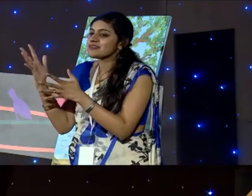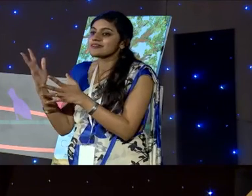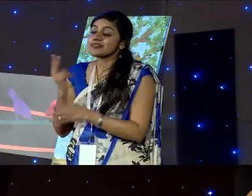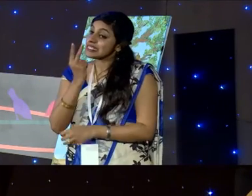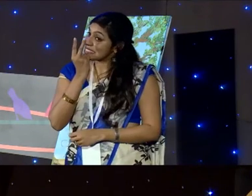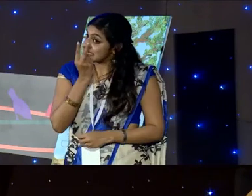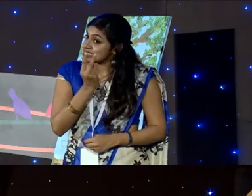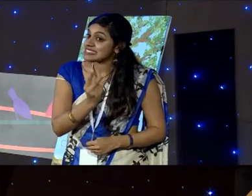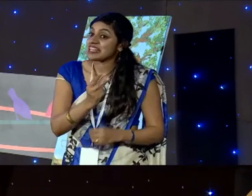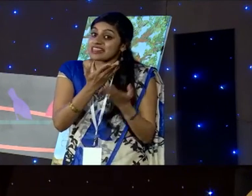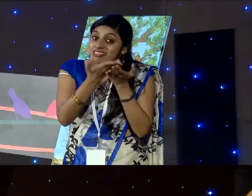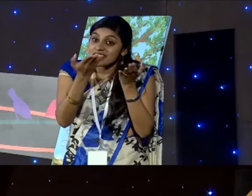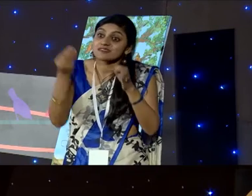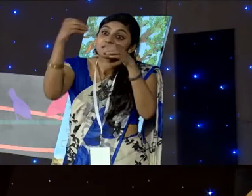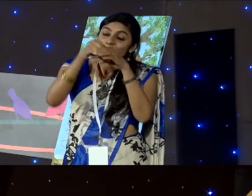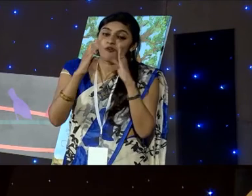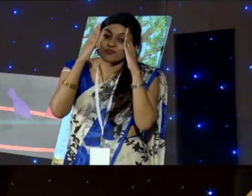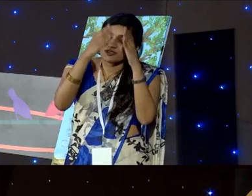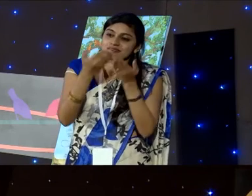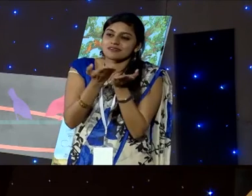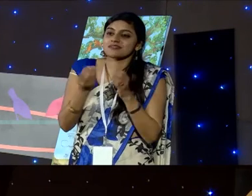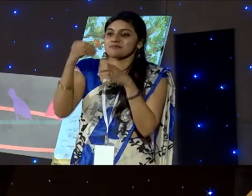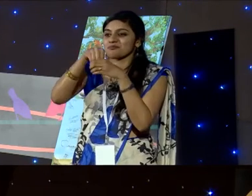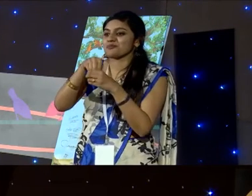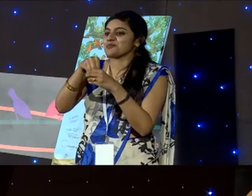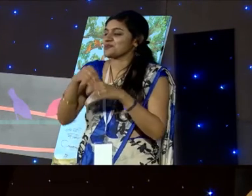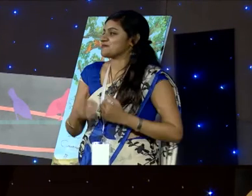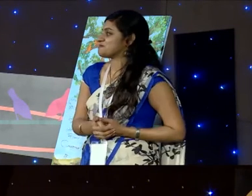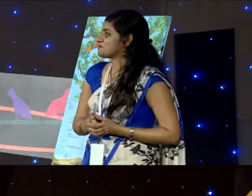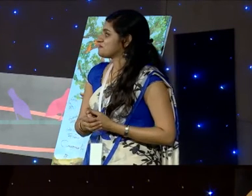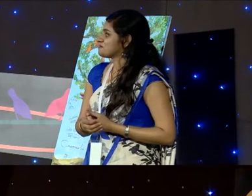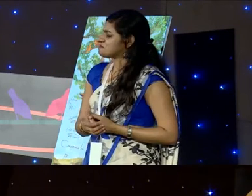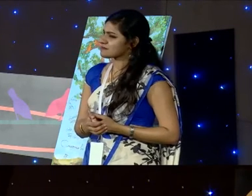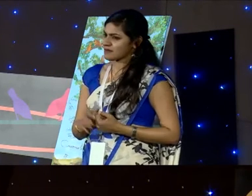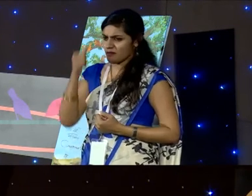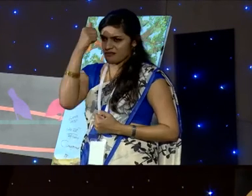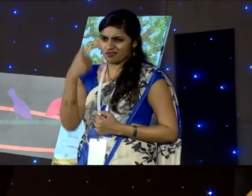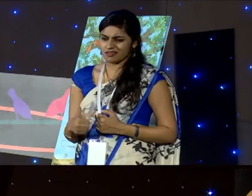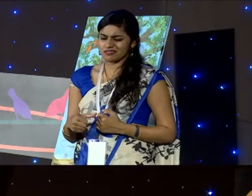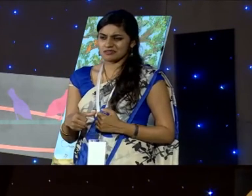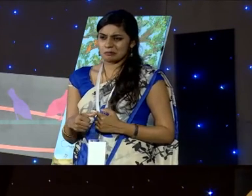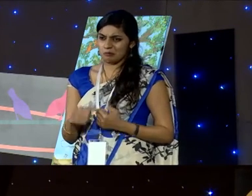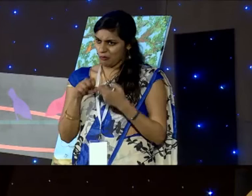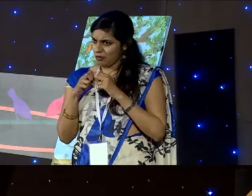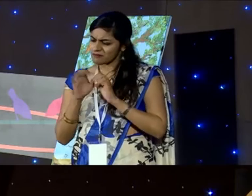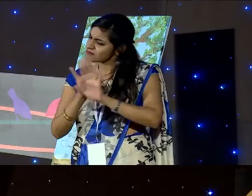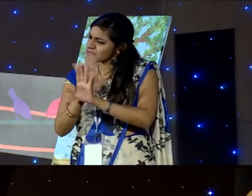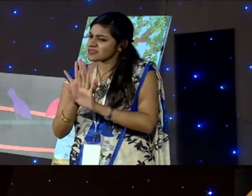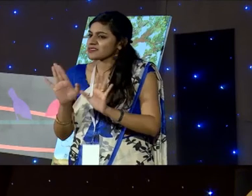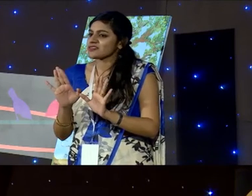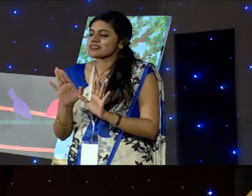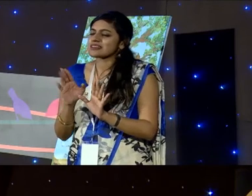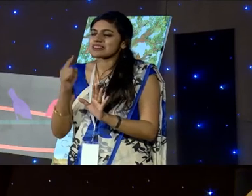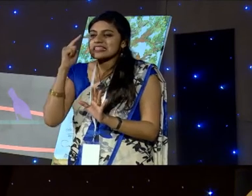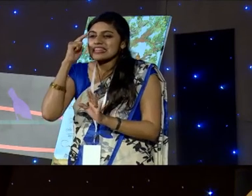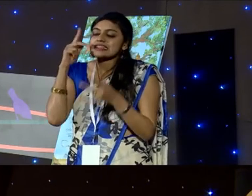disorder. It's not a sign that something is broken or a defect or an impairment. It's simply that they're interested by